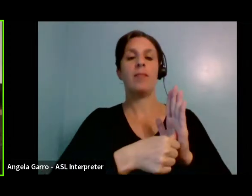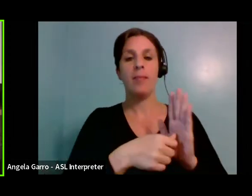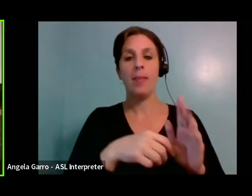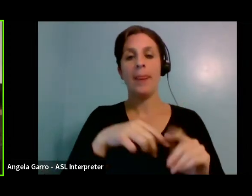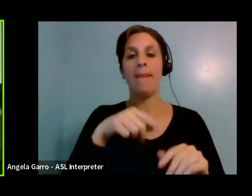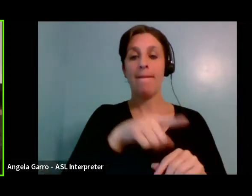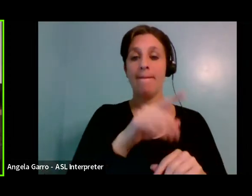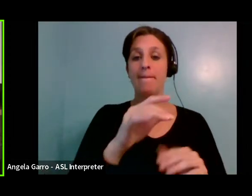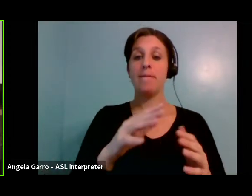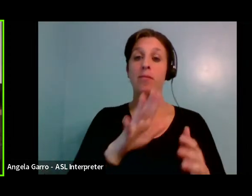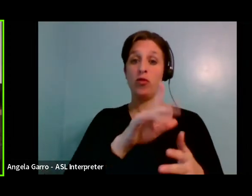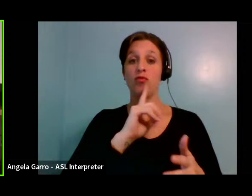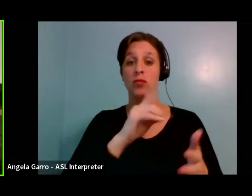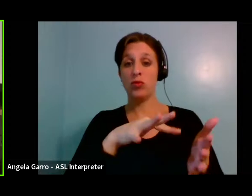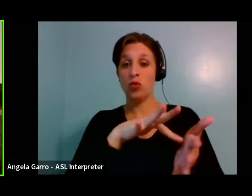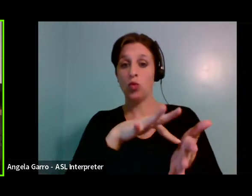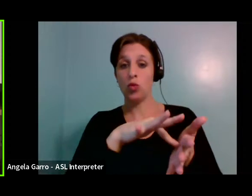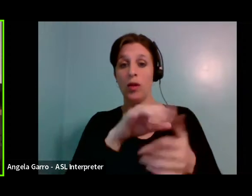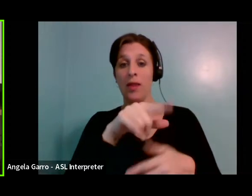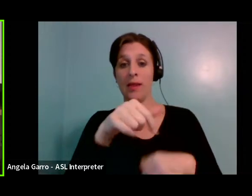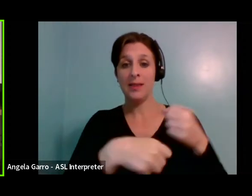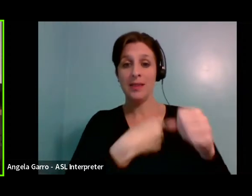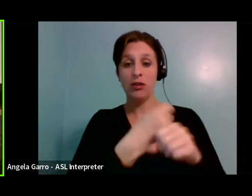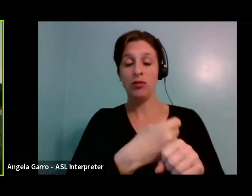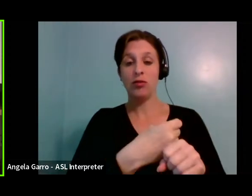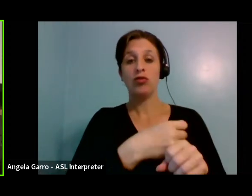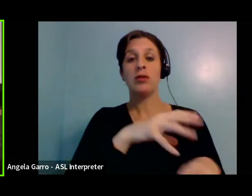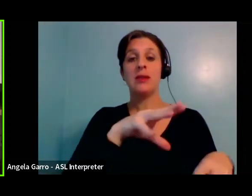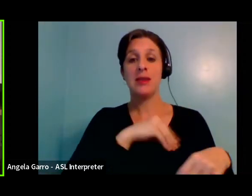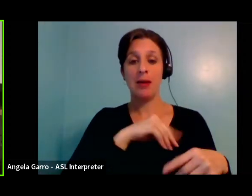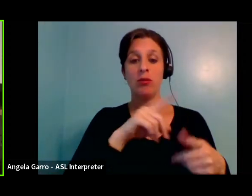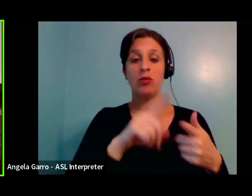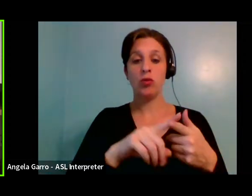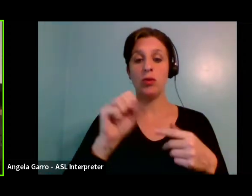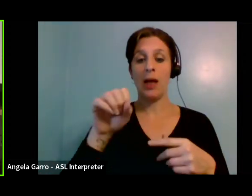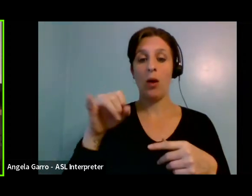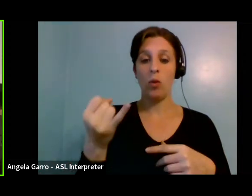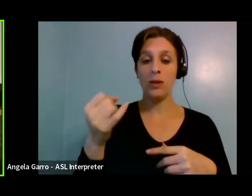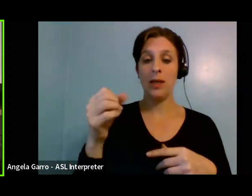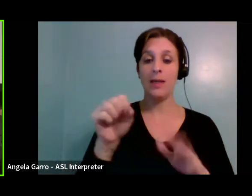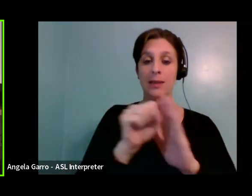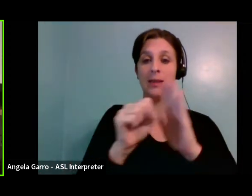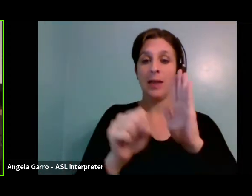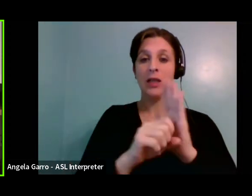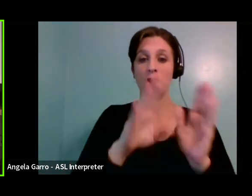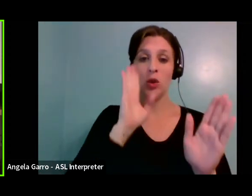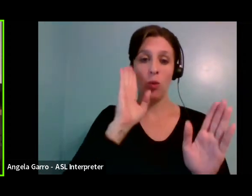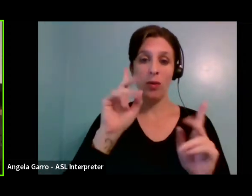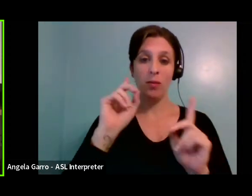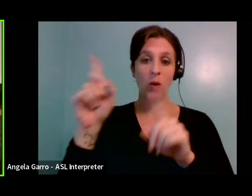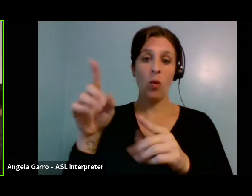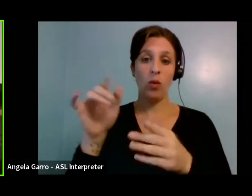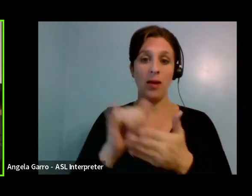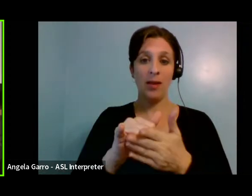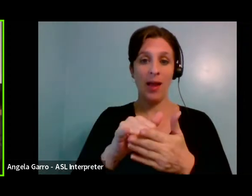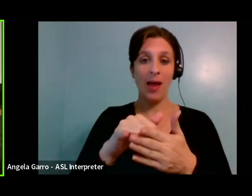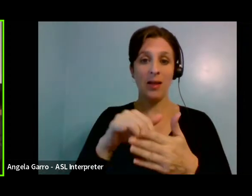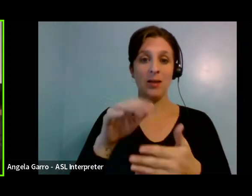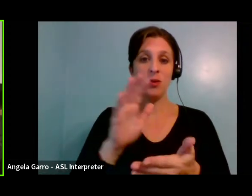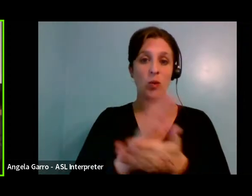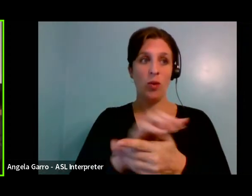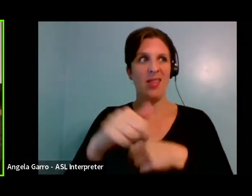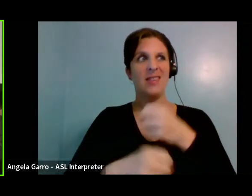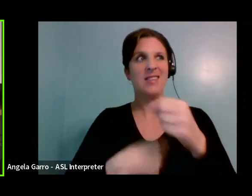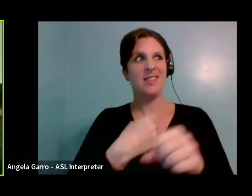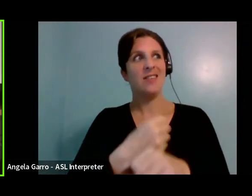She's a junior this year, and she got accepted to San Jose State, and she'll be going to that school this year. Yeah, so